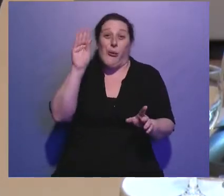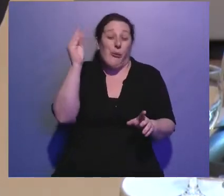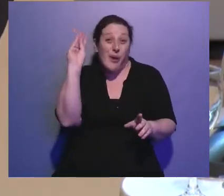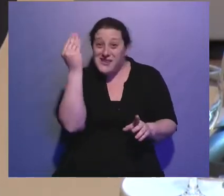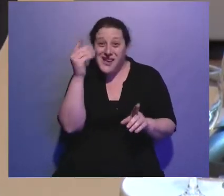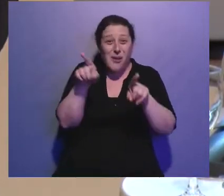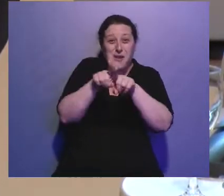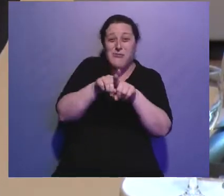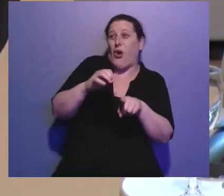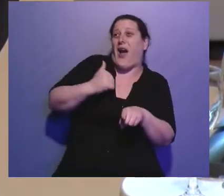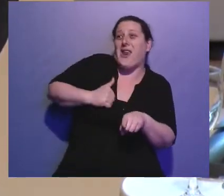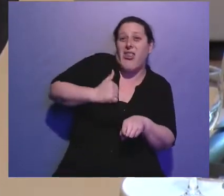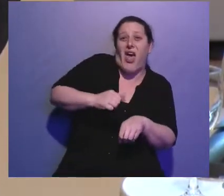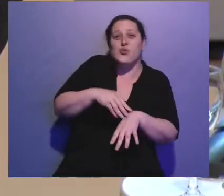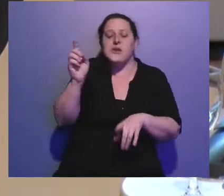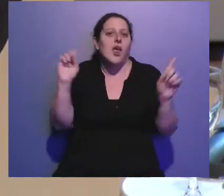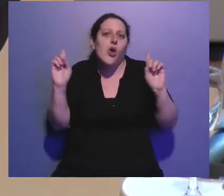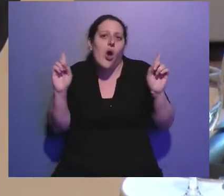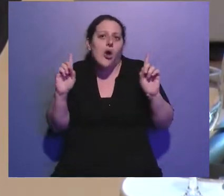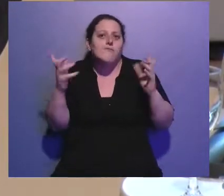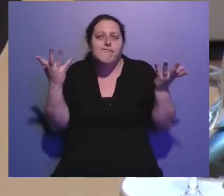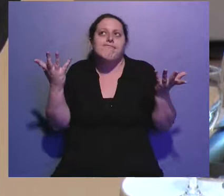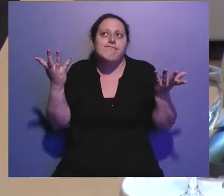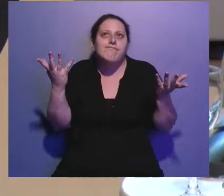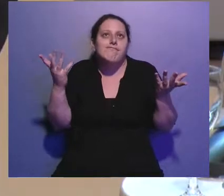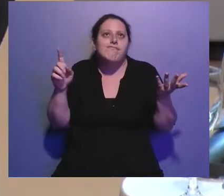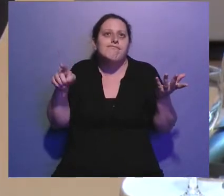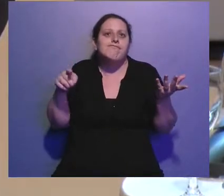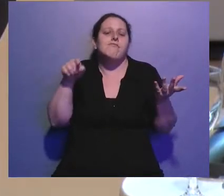is quite developed, is not Canada or Sweden,